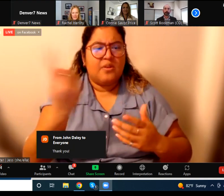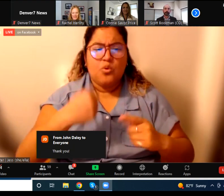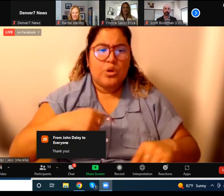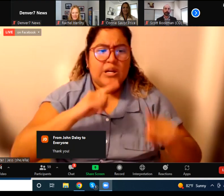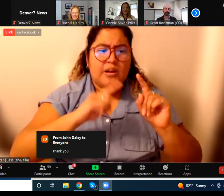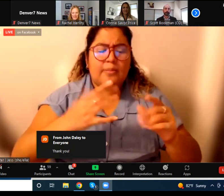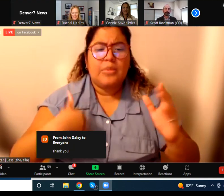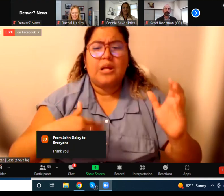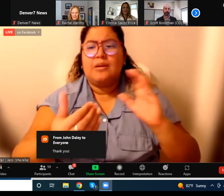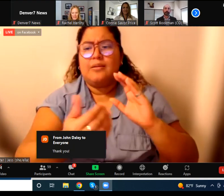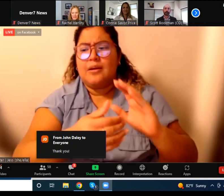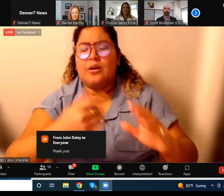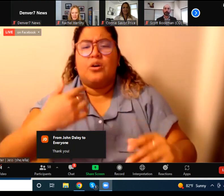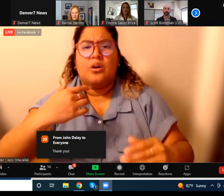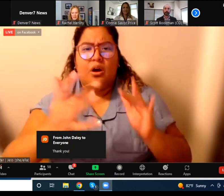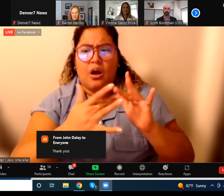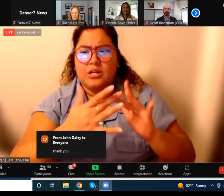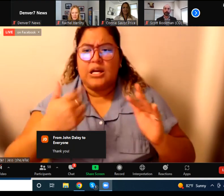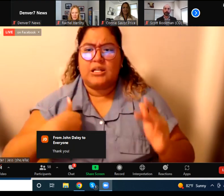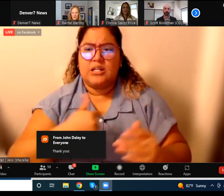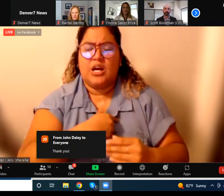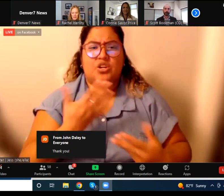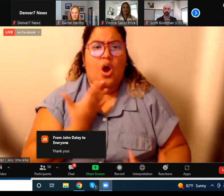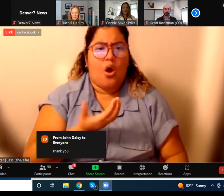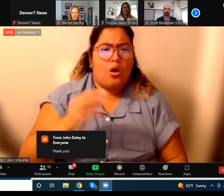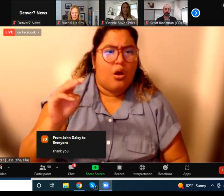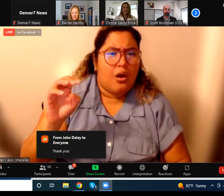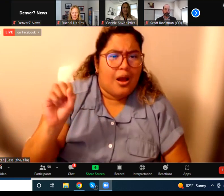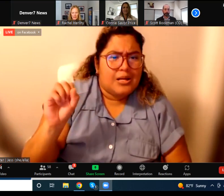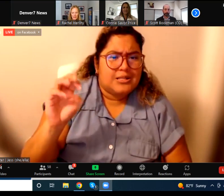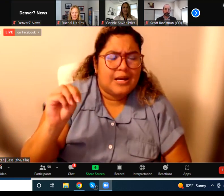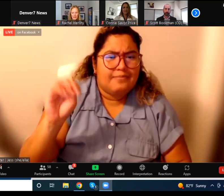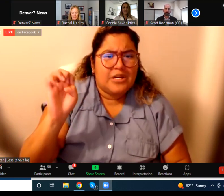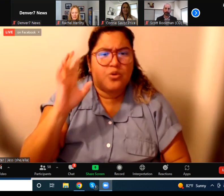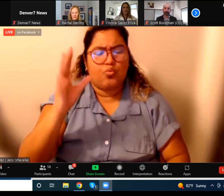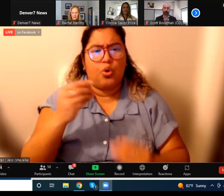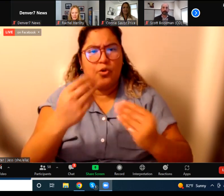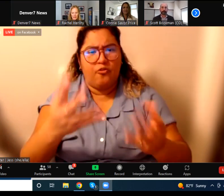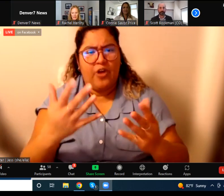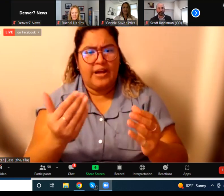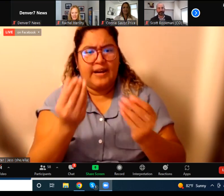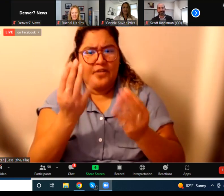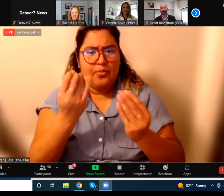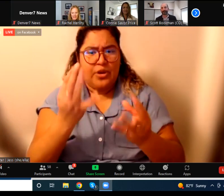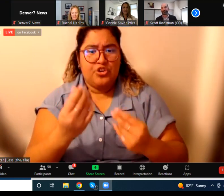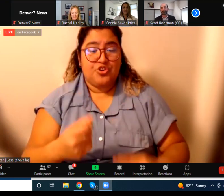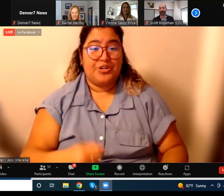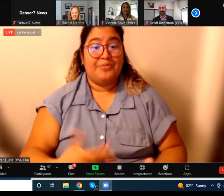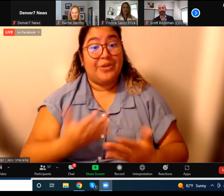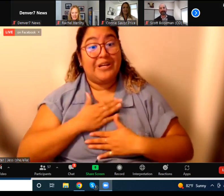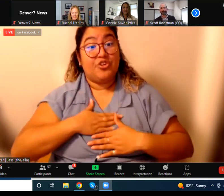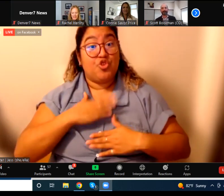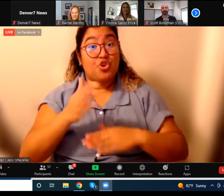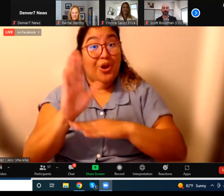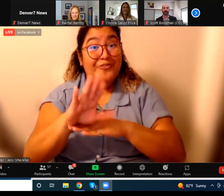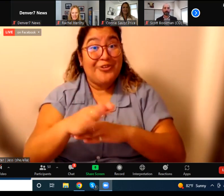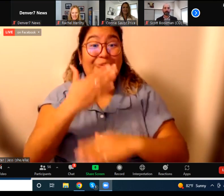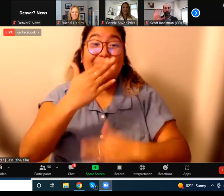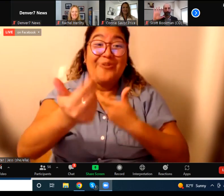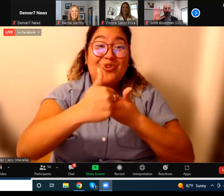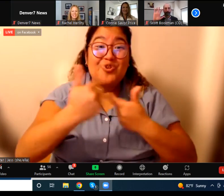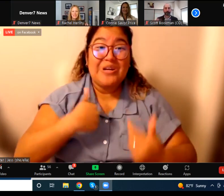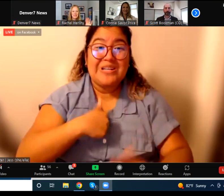media_info@state.co.us, and we can work with our subject matter experts to get you some information. Otherwise, hope you have a great rest of your afternoon, and thanks again for joining us.